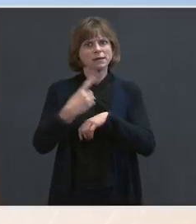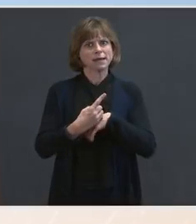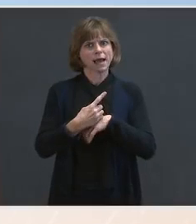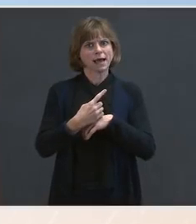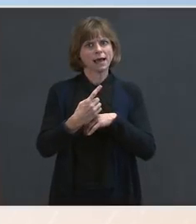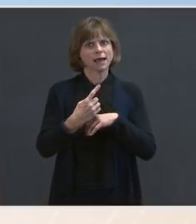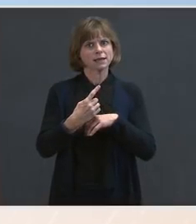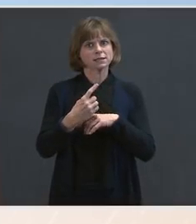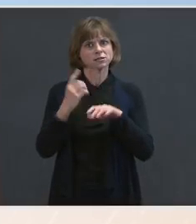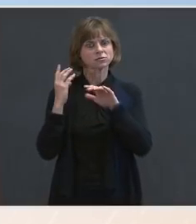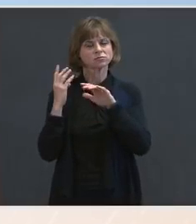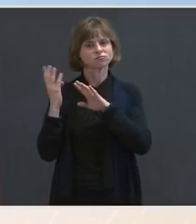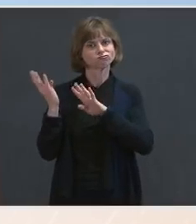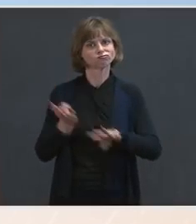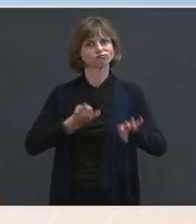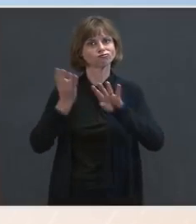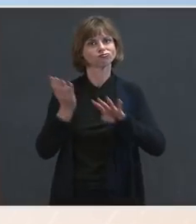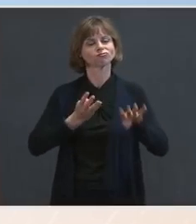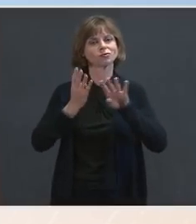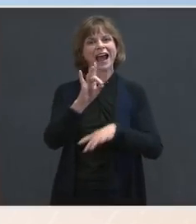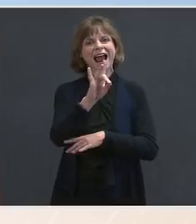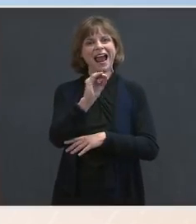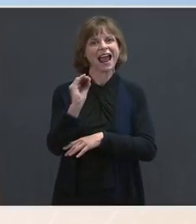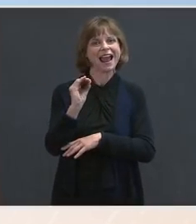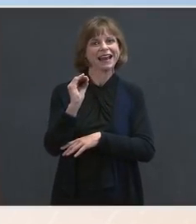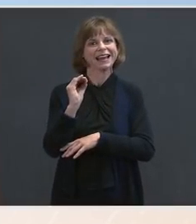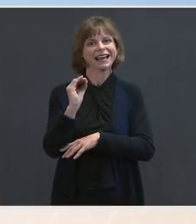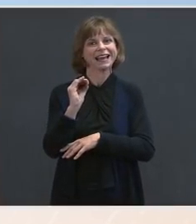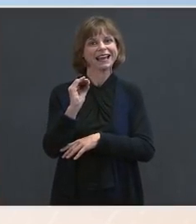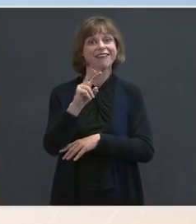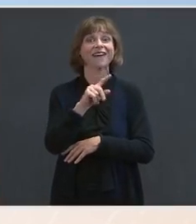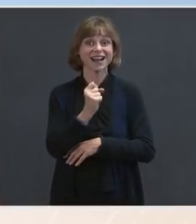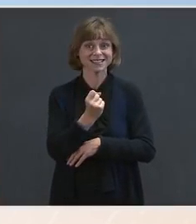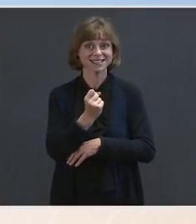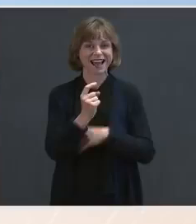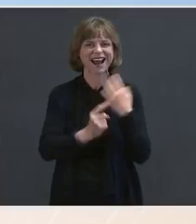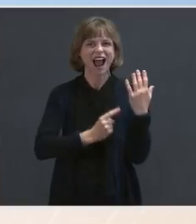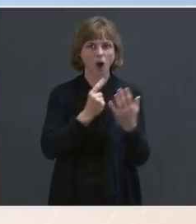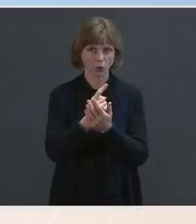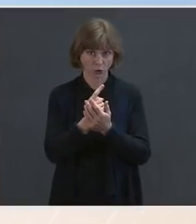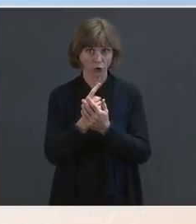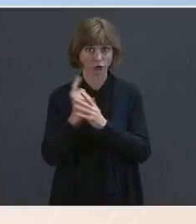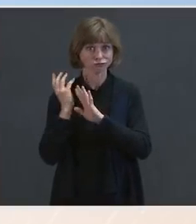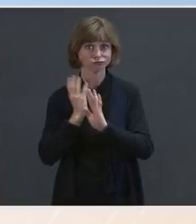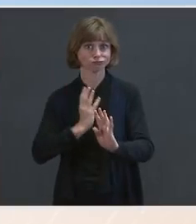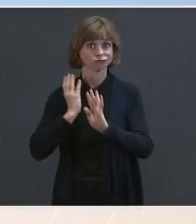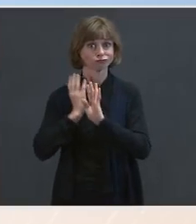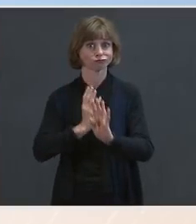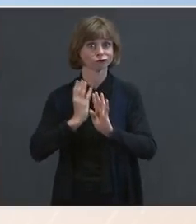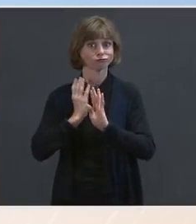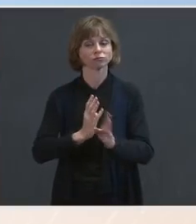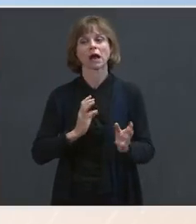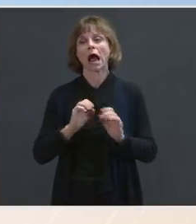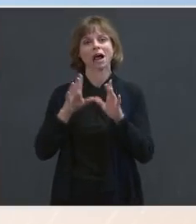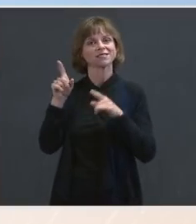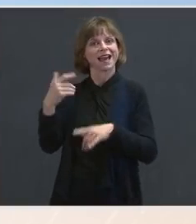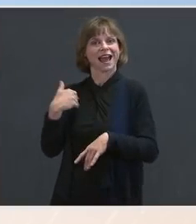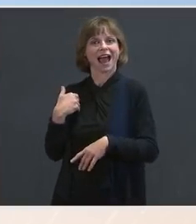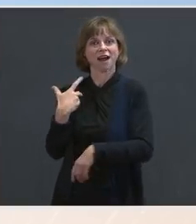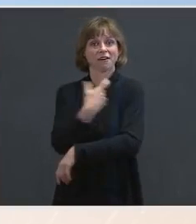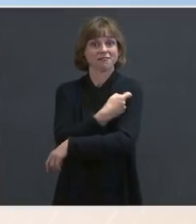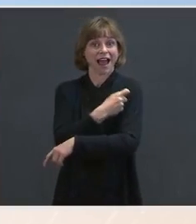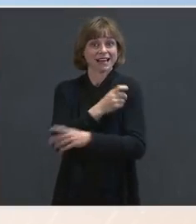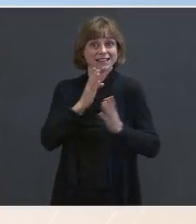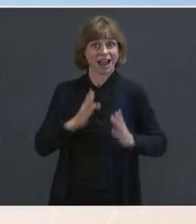veterans vaccinated in an hour. Now, that's obviously because of the vaccinators, it's because of the pharmacists, it's because